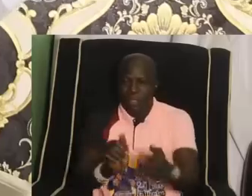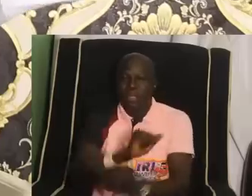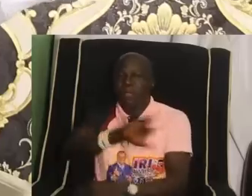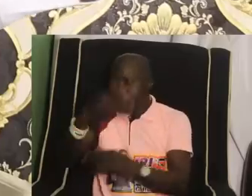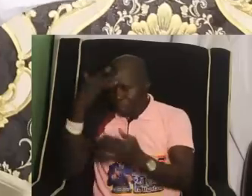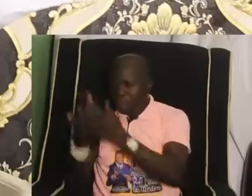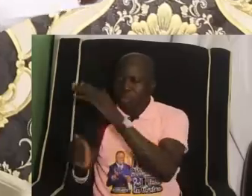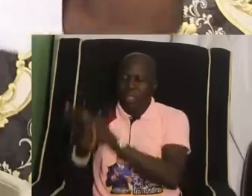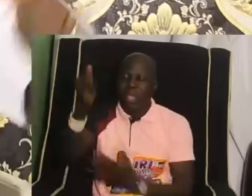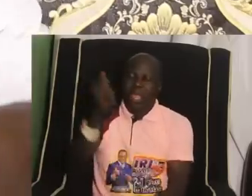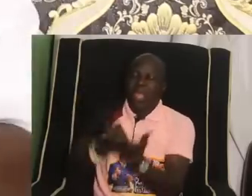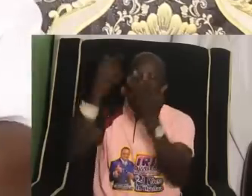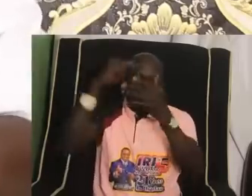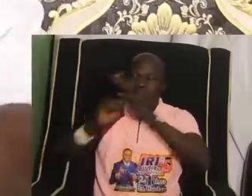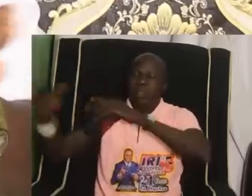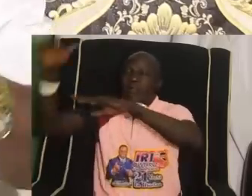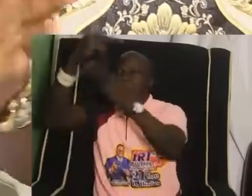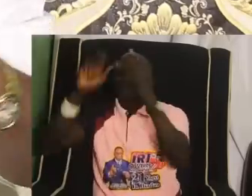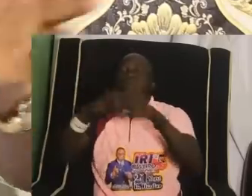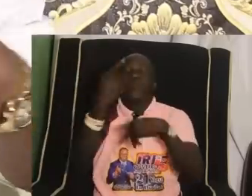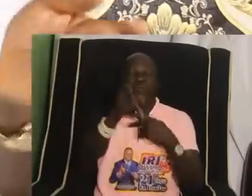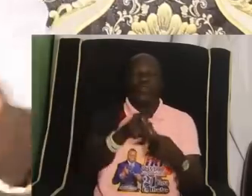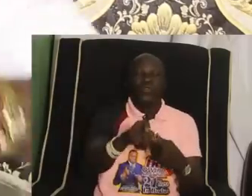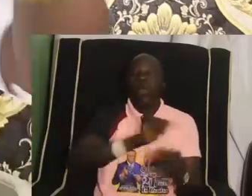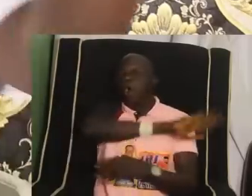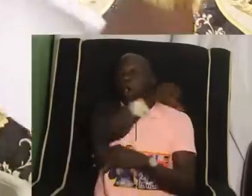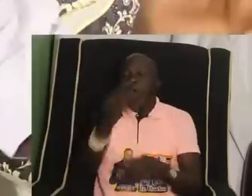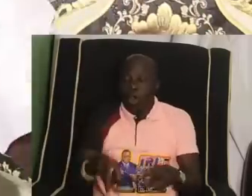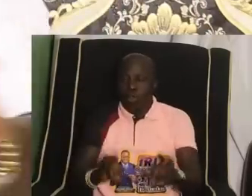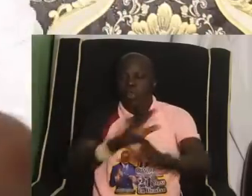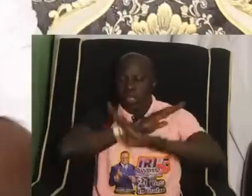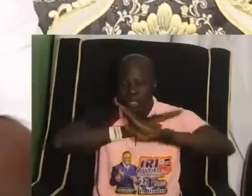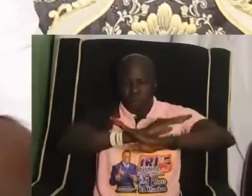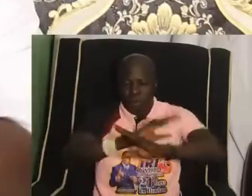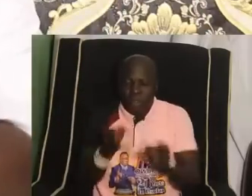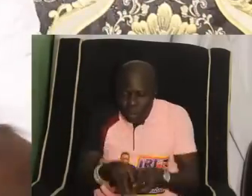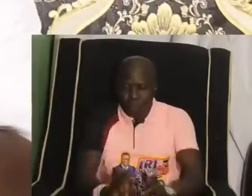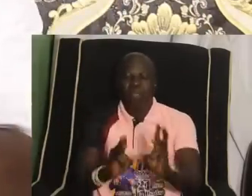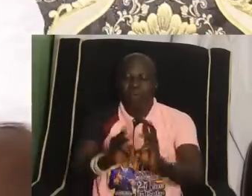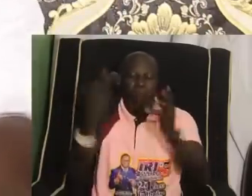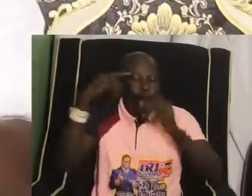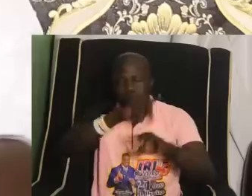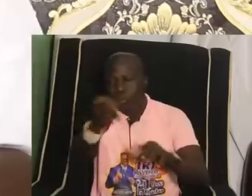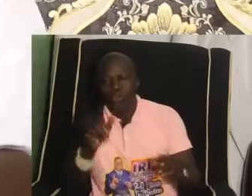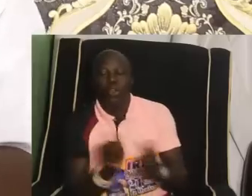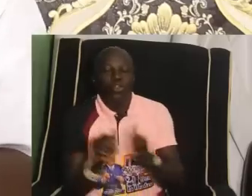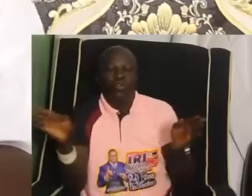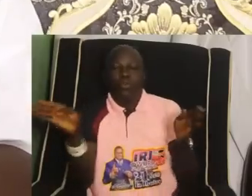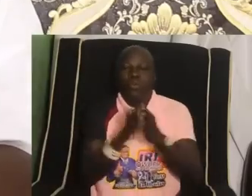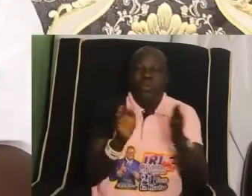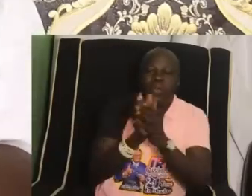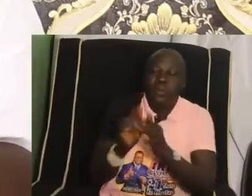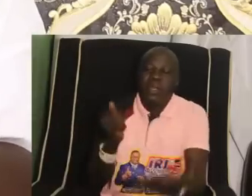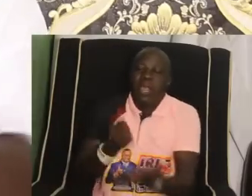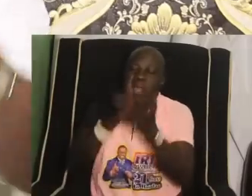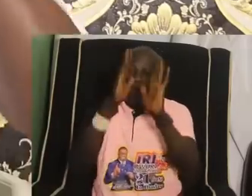totally. Because divine help will rise for you. Where your ways will be blocked, ways will be opened. You will